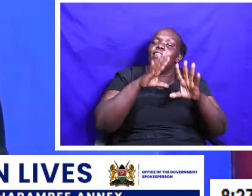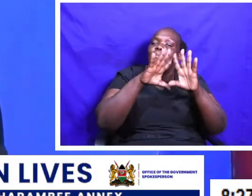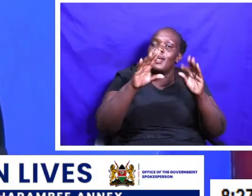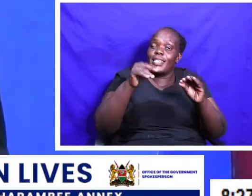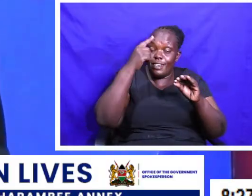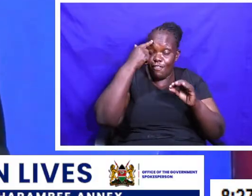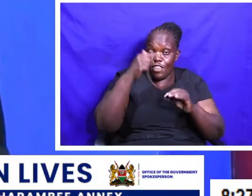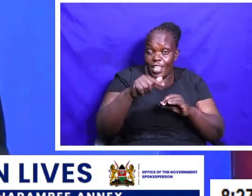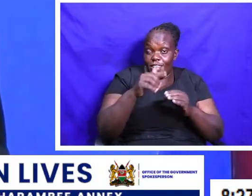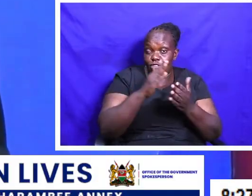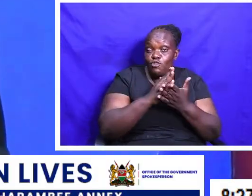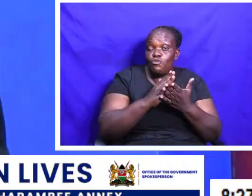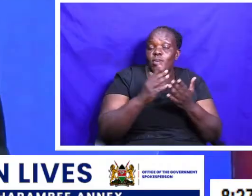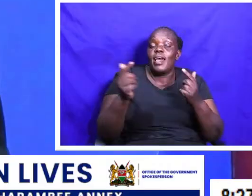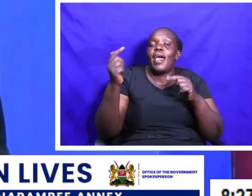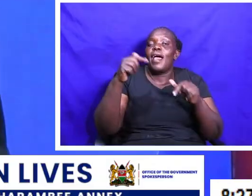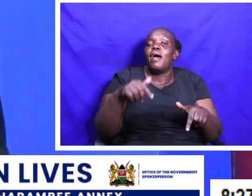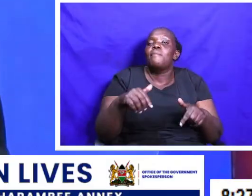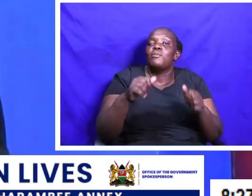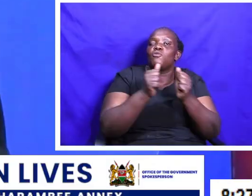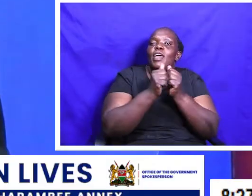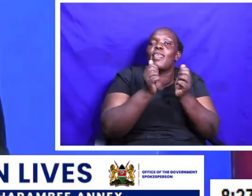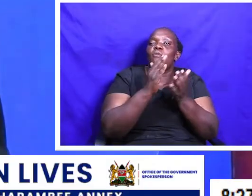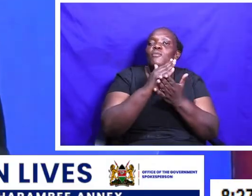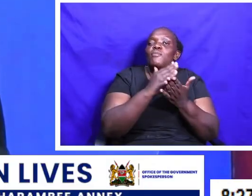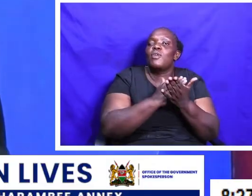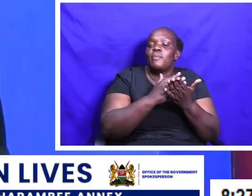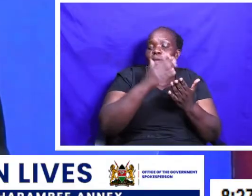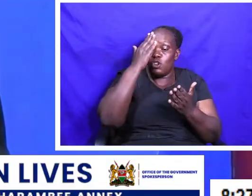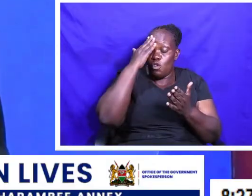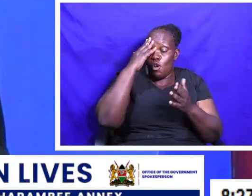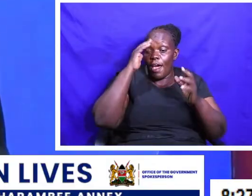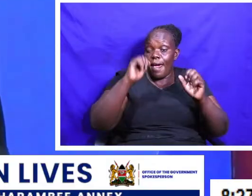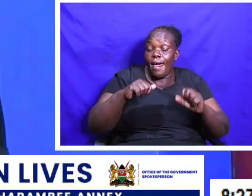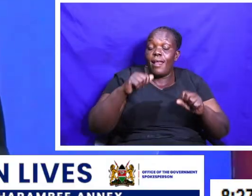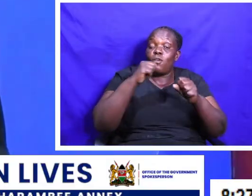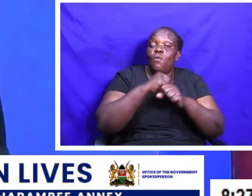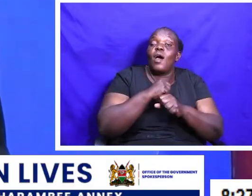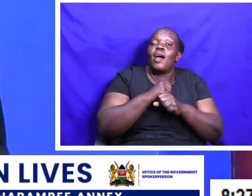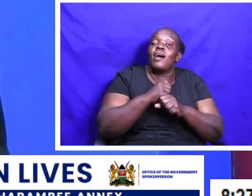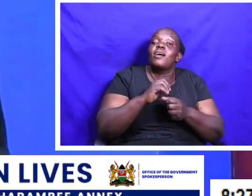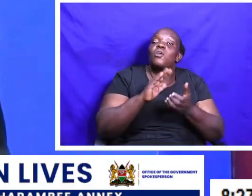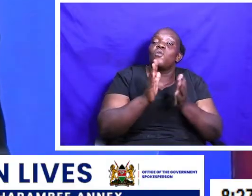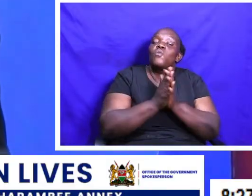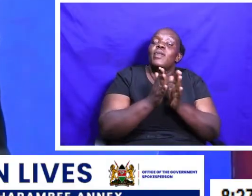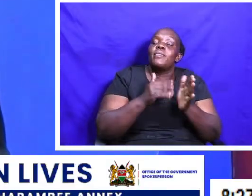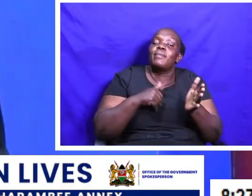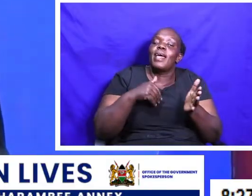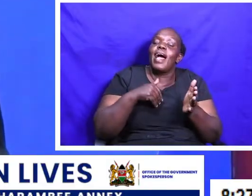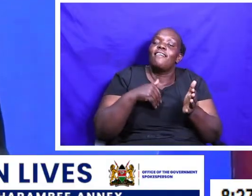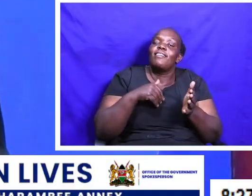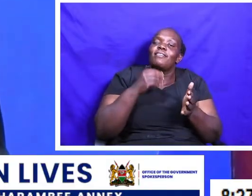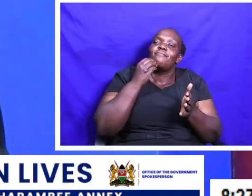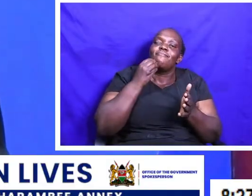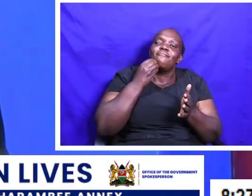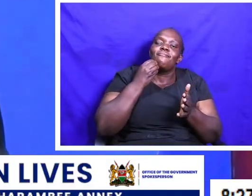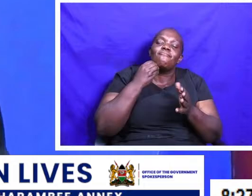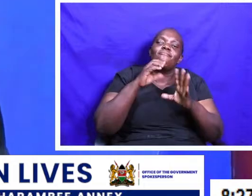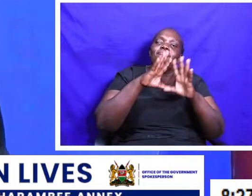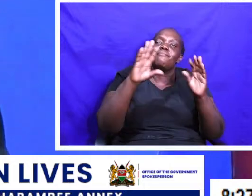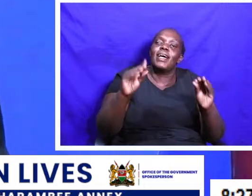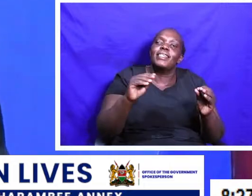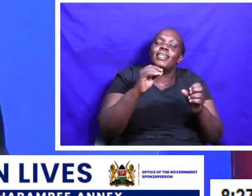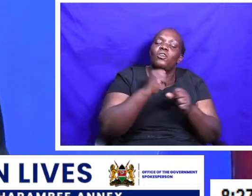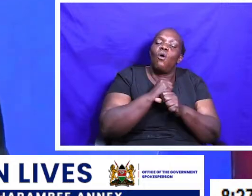for this? Now I come with a program that I know can work without me having to dip into their